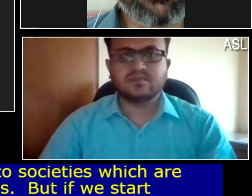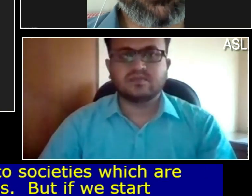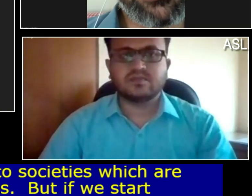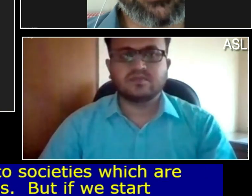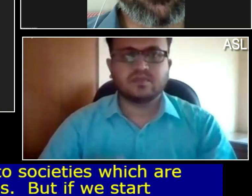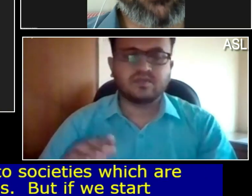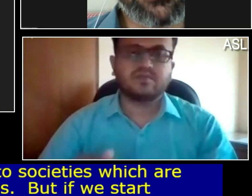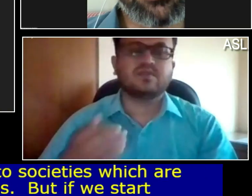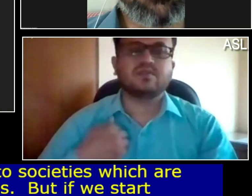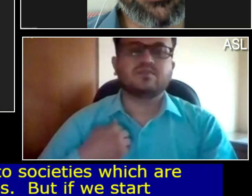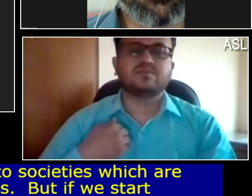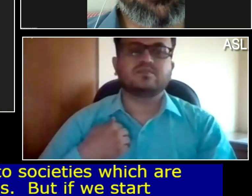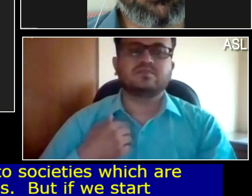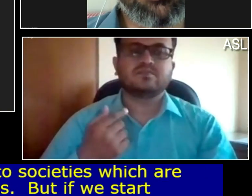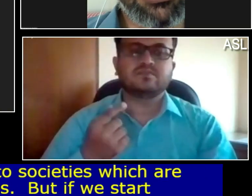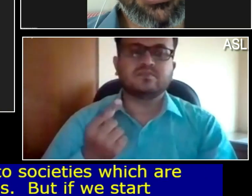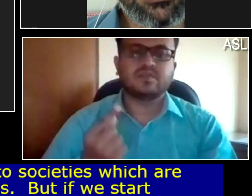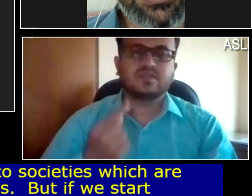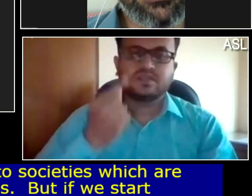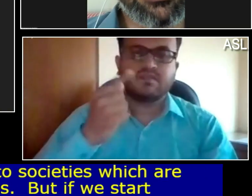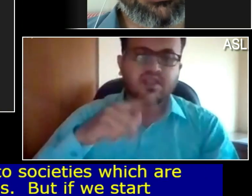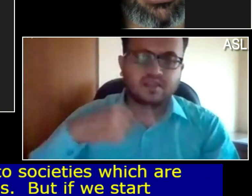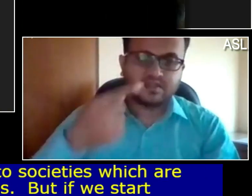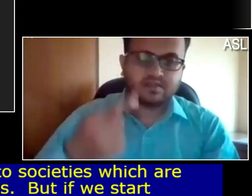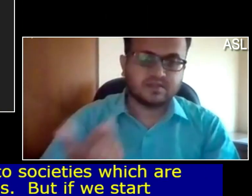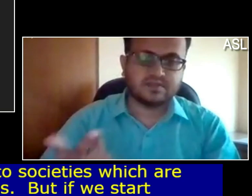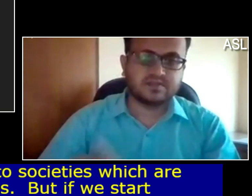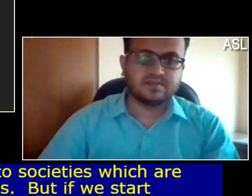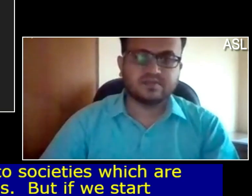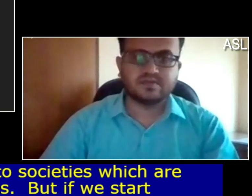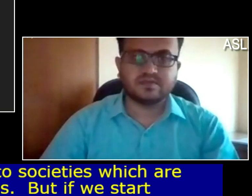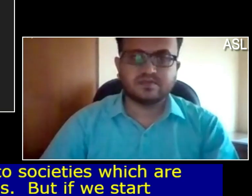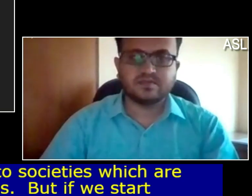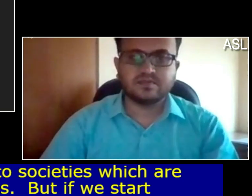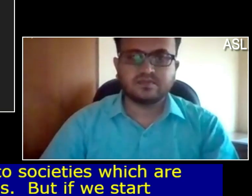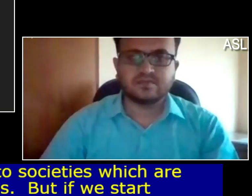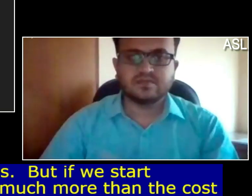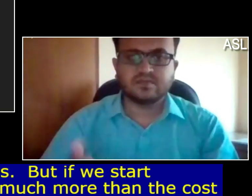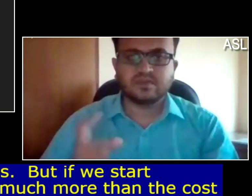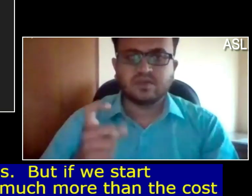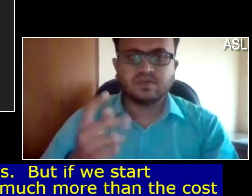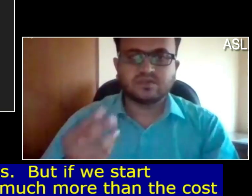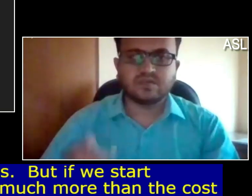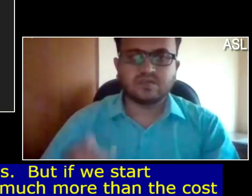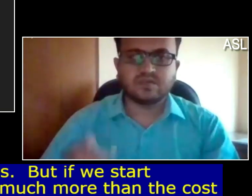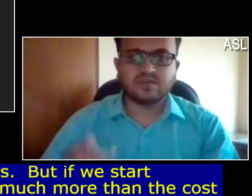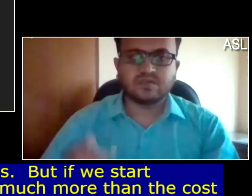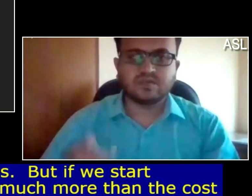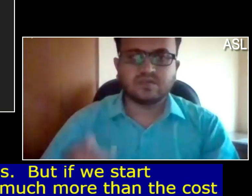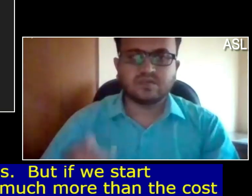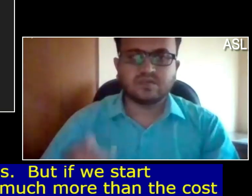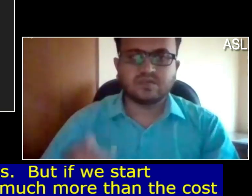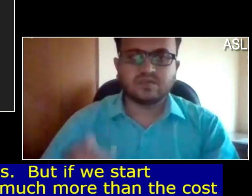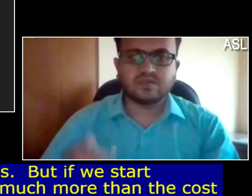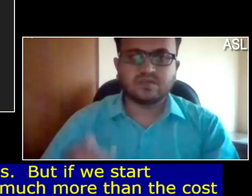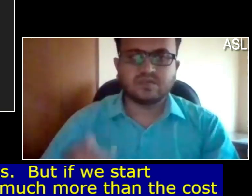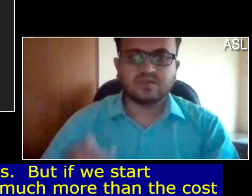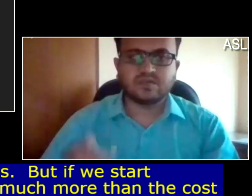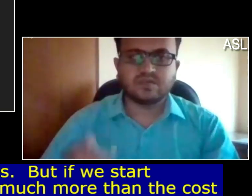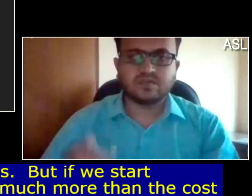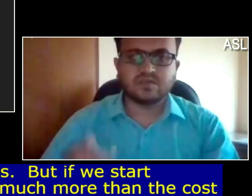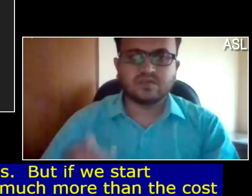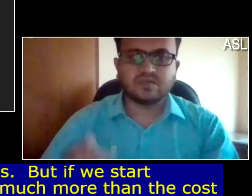will be sacrificing much more than the cost we would be saving. And this is my word on that. Certain